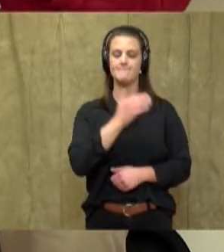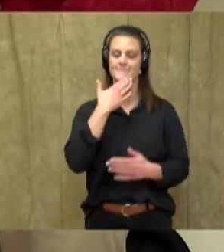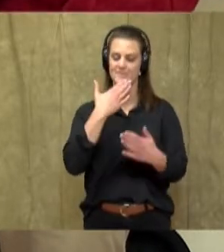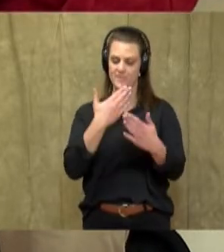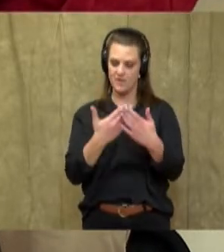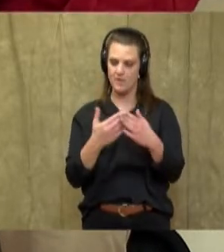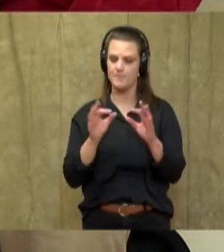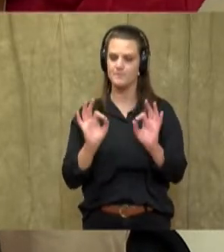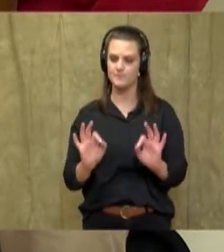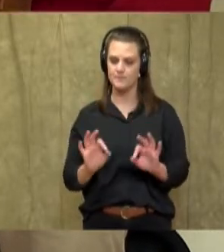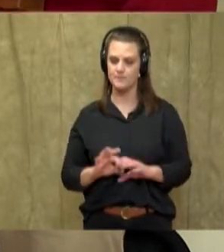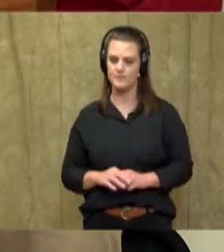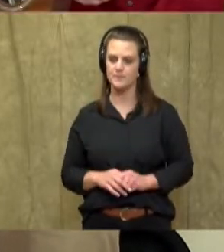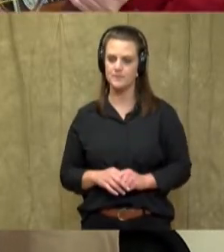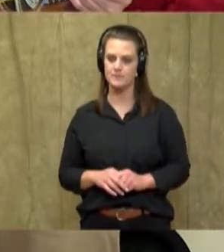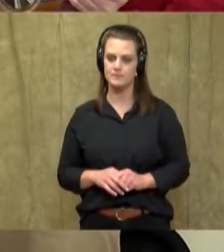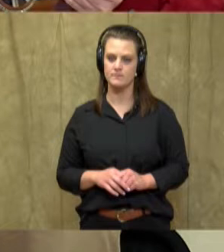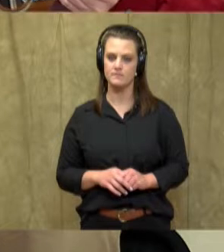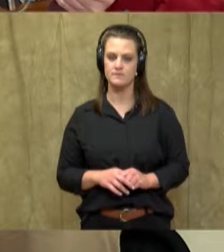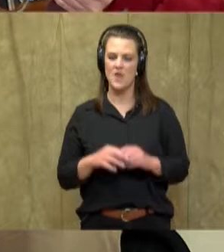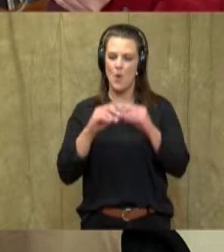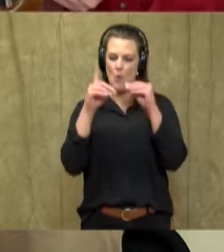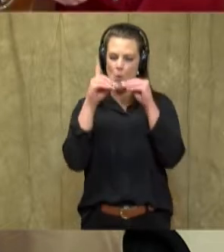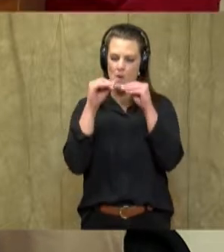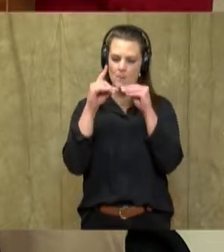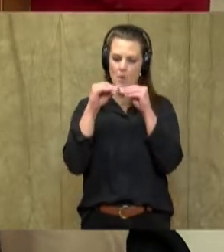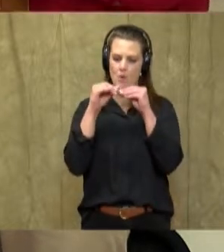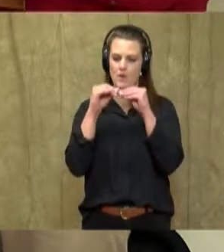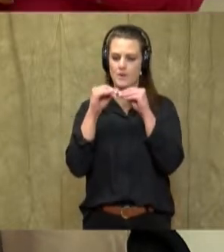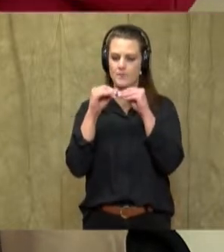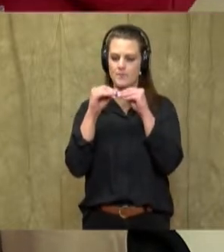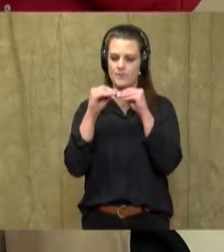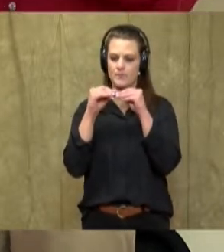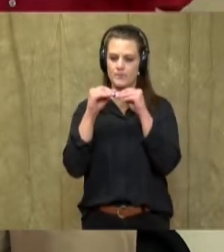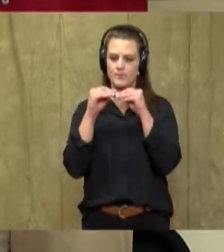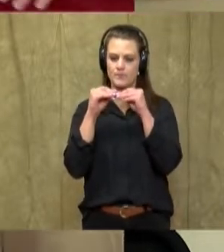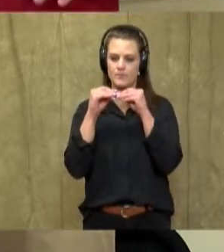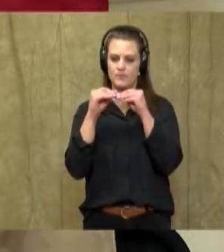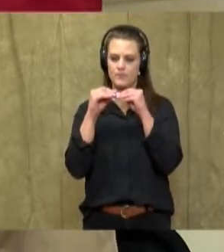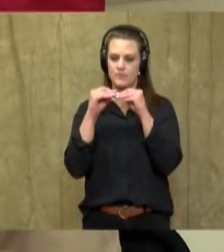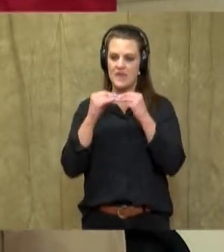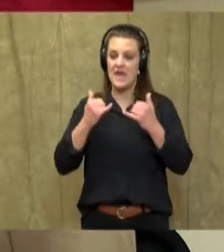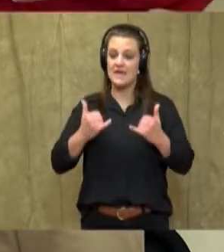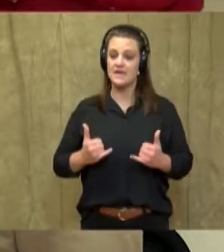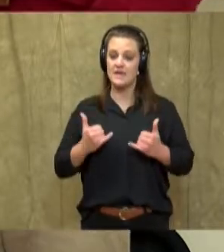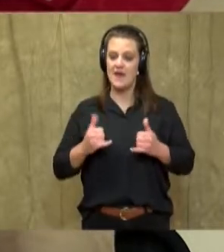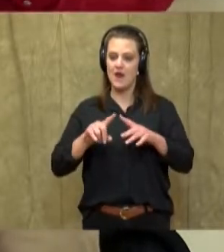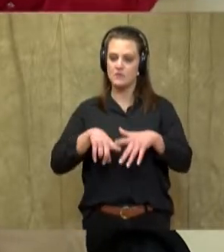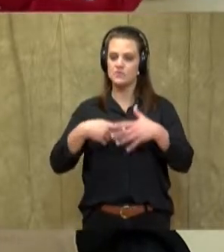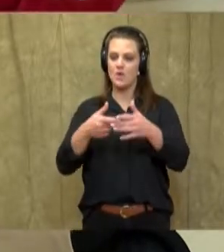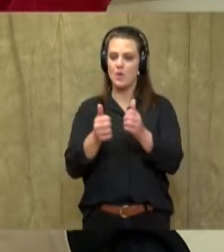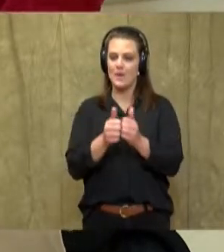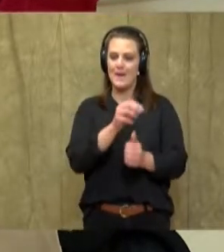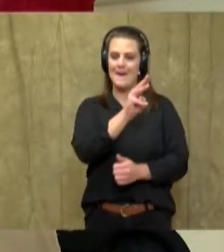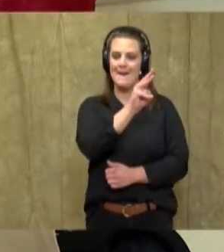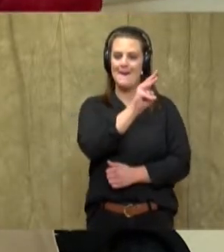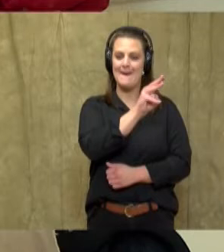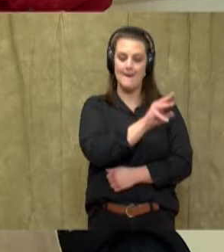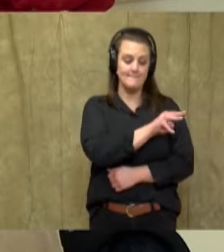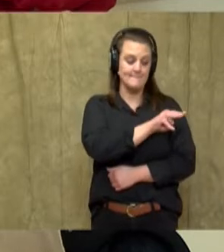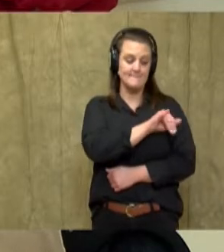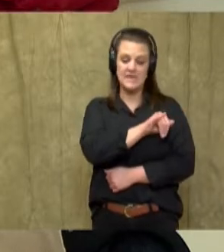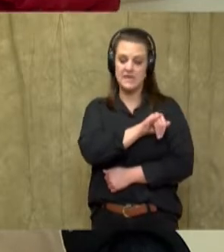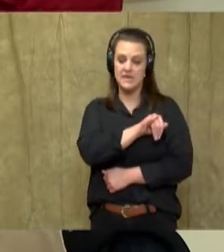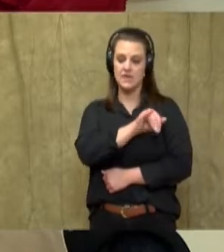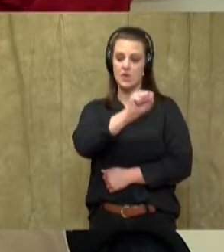Good. Let's do just one more. This one begins with me, moves up